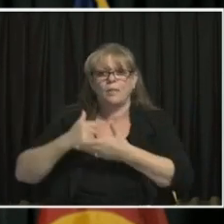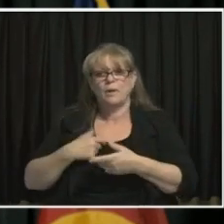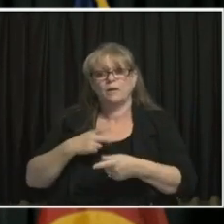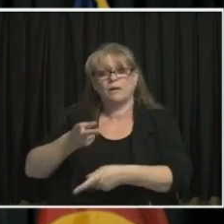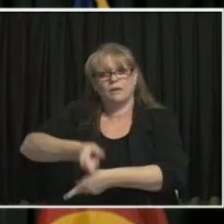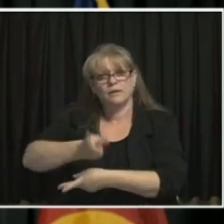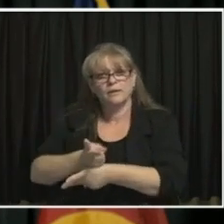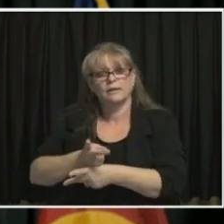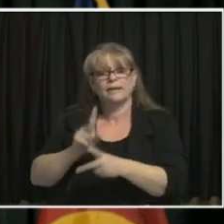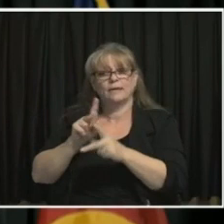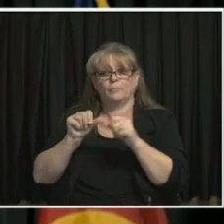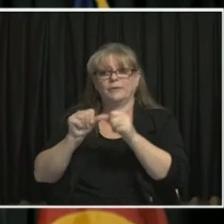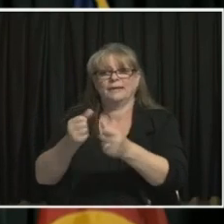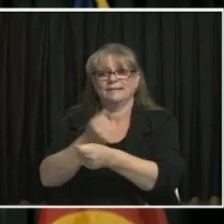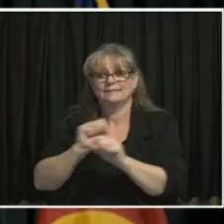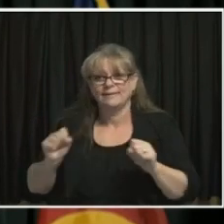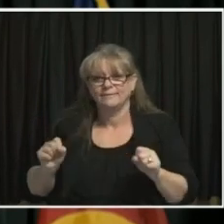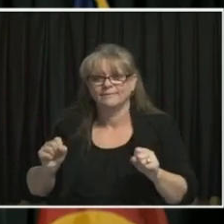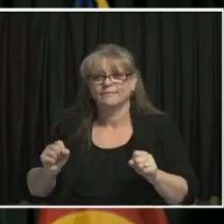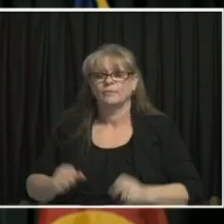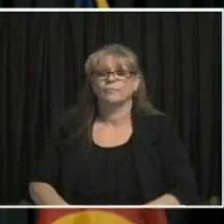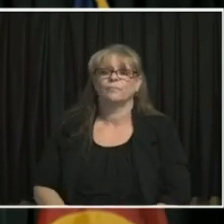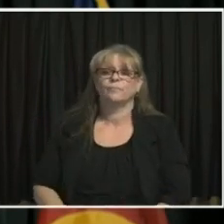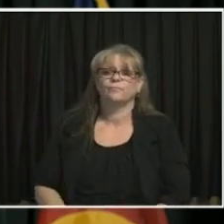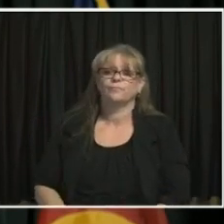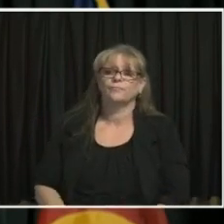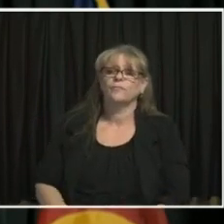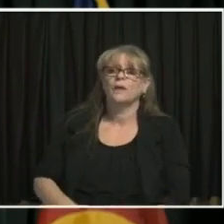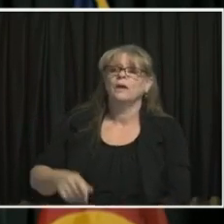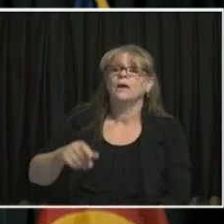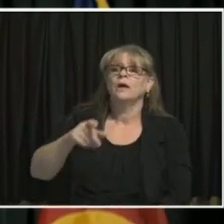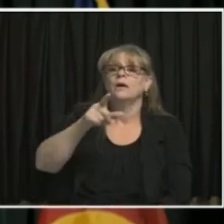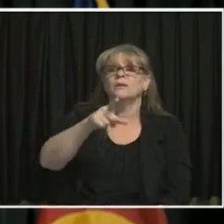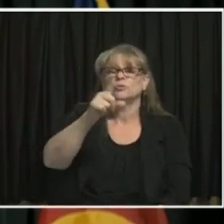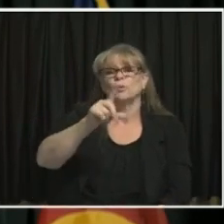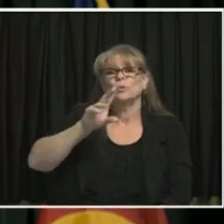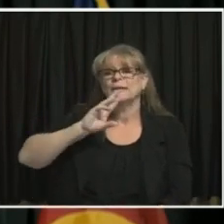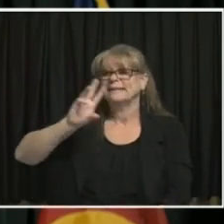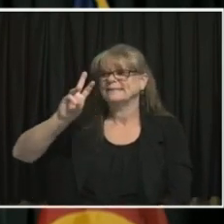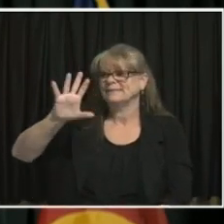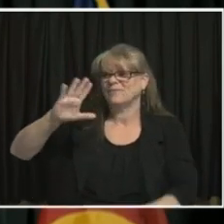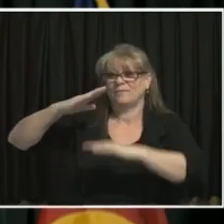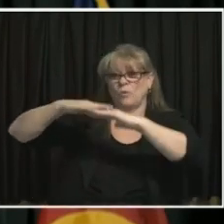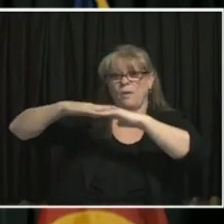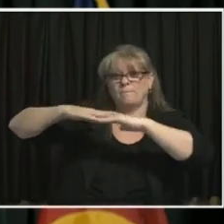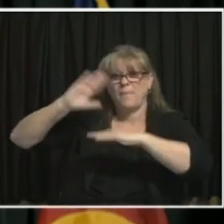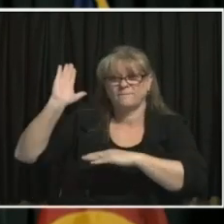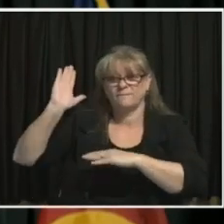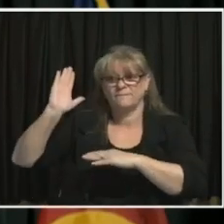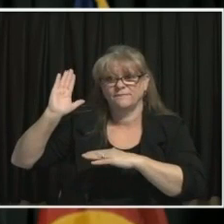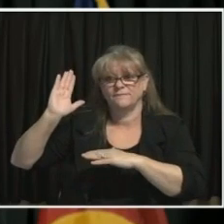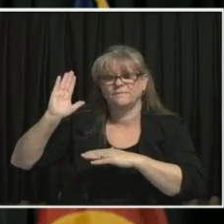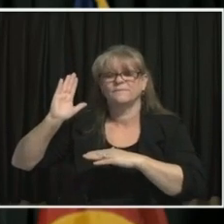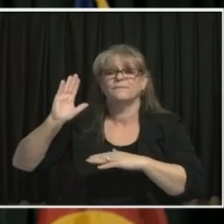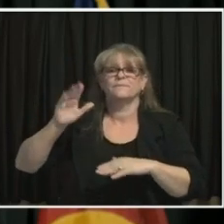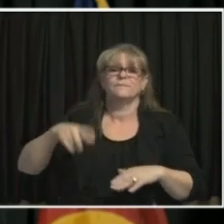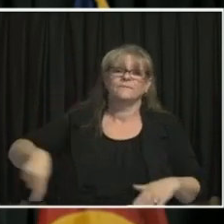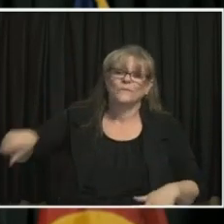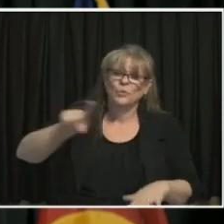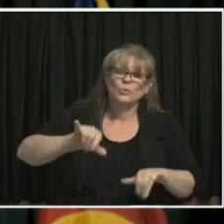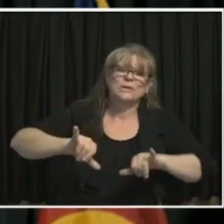for those that are 65 and up, or for those that really want to be as safe as possible, staying at home is the safest thing you can